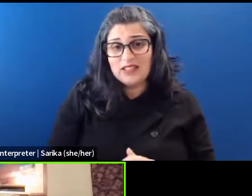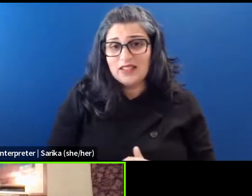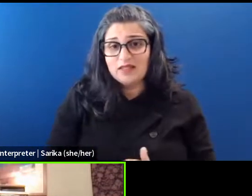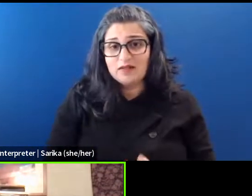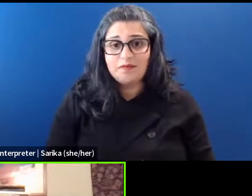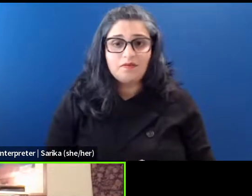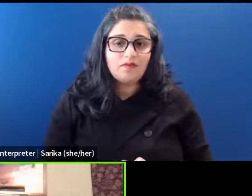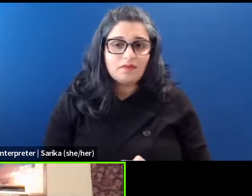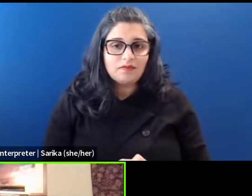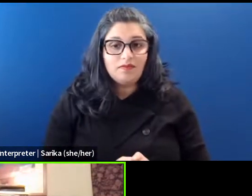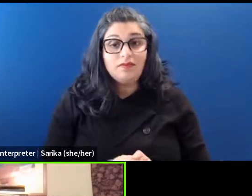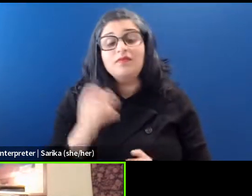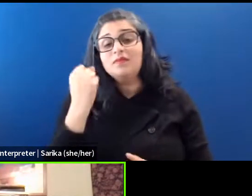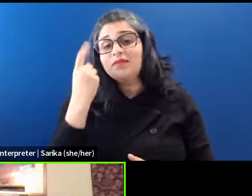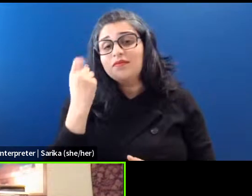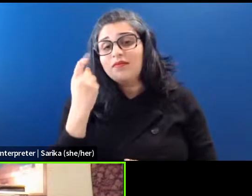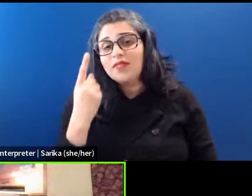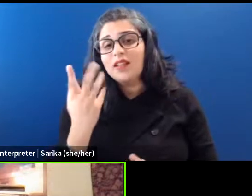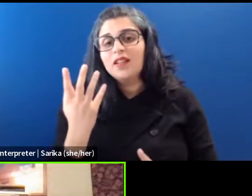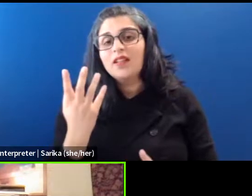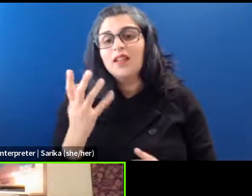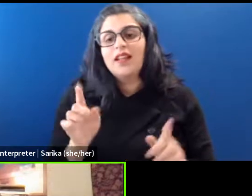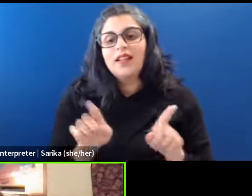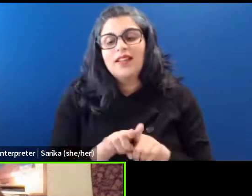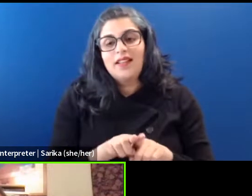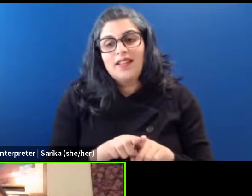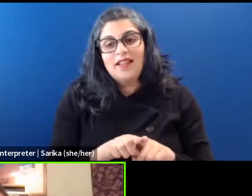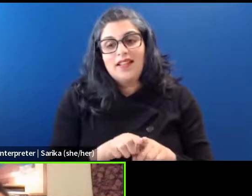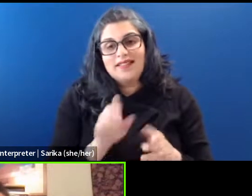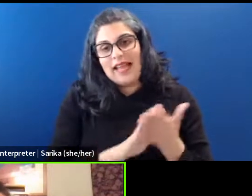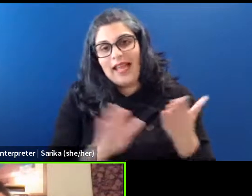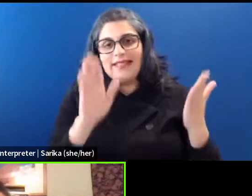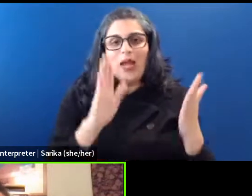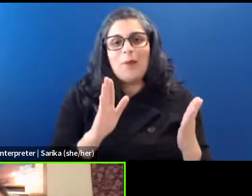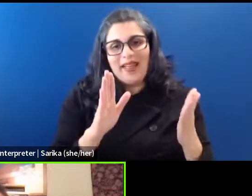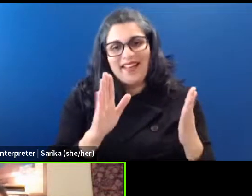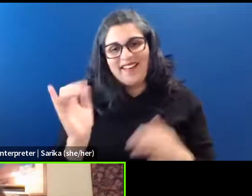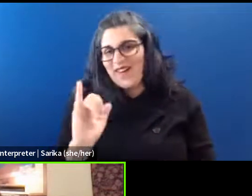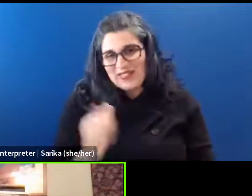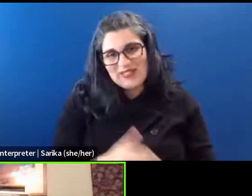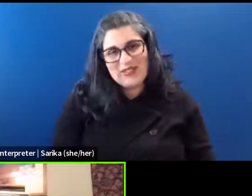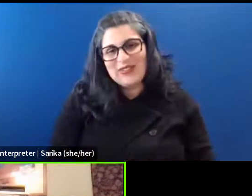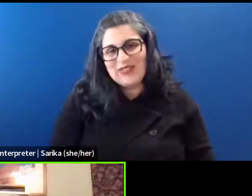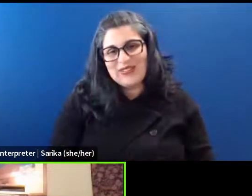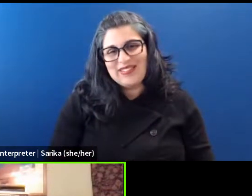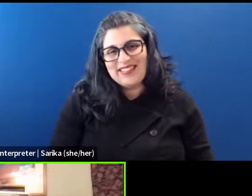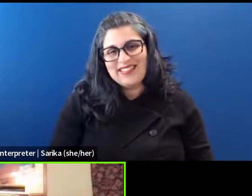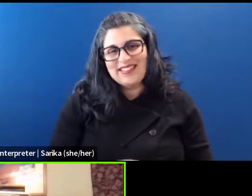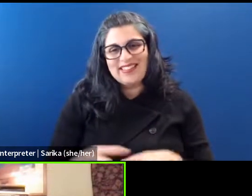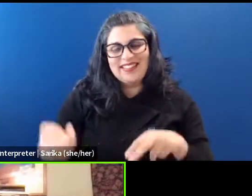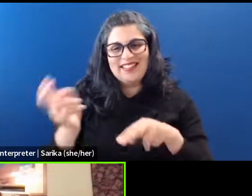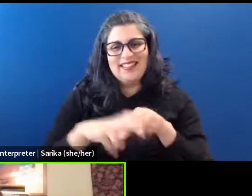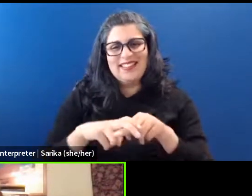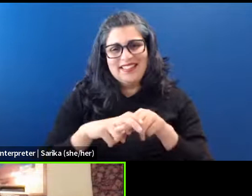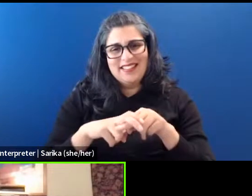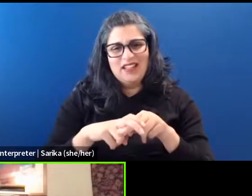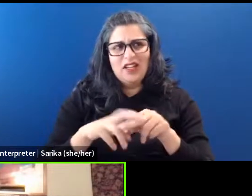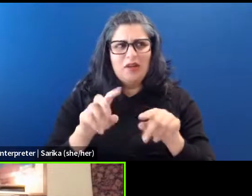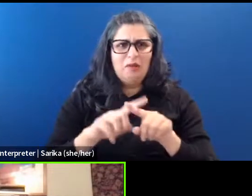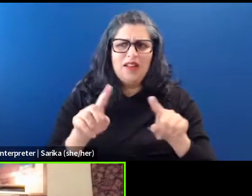because as an academic as well, I sat, but then I also wanted to